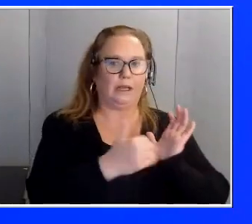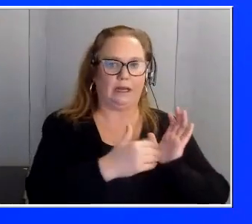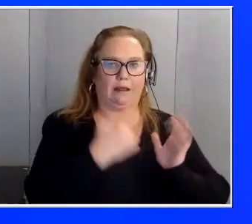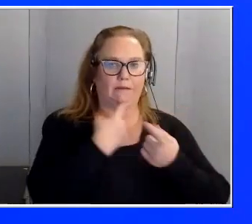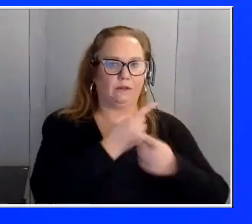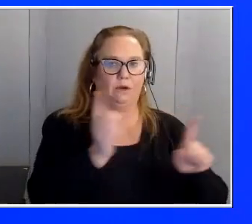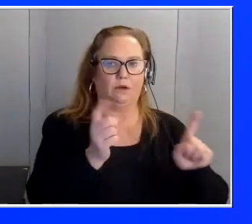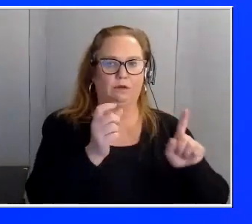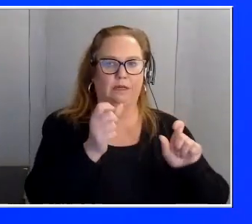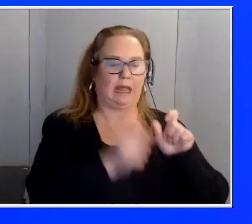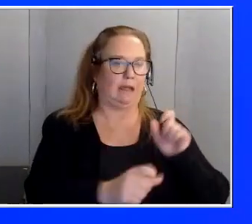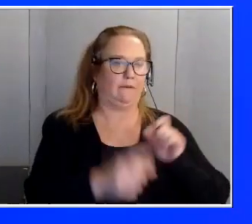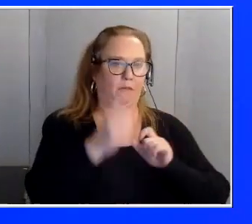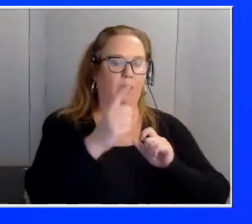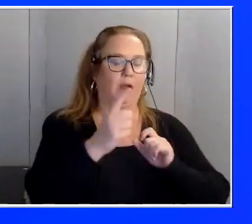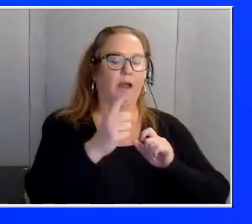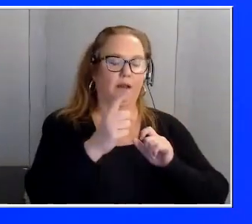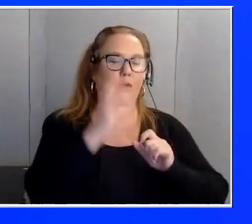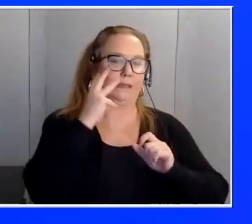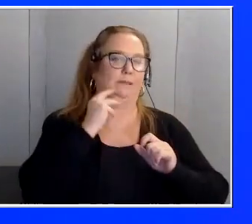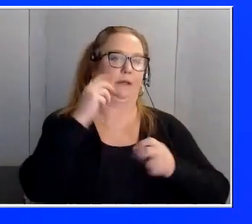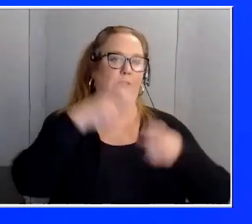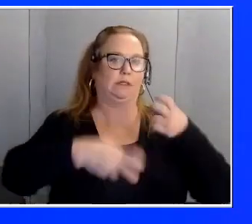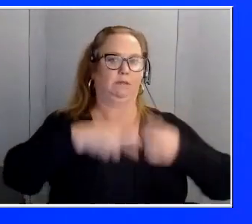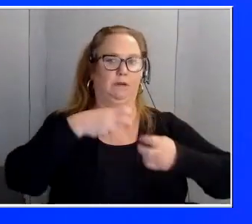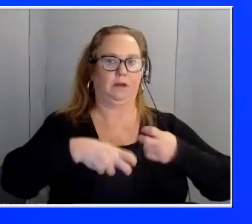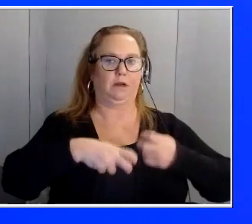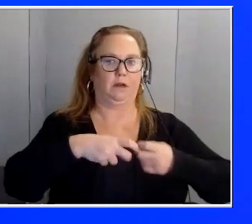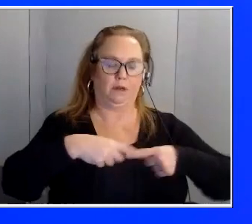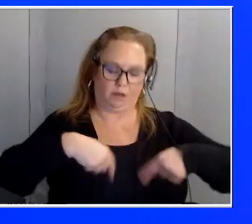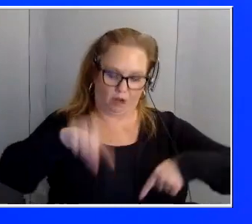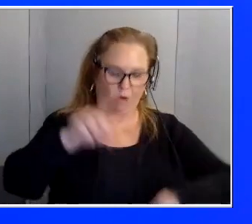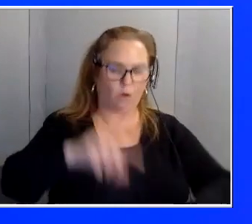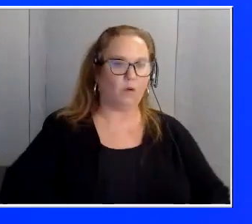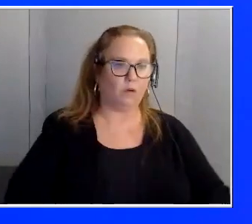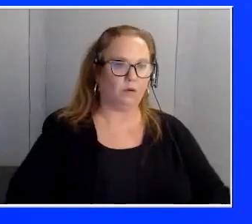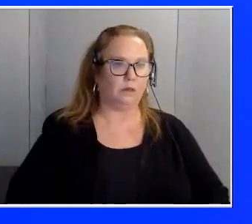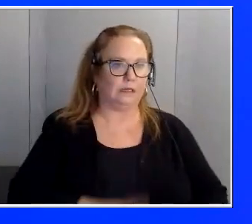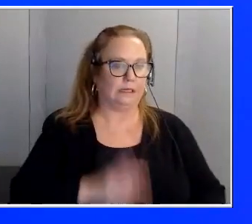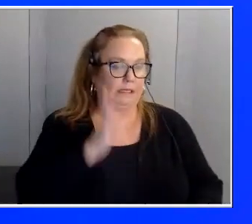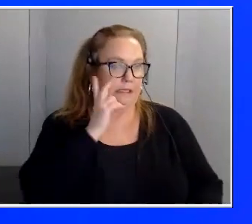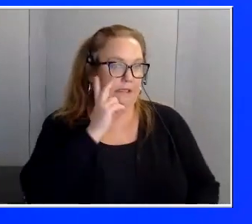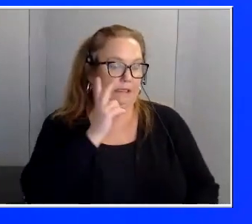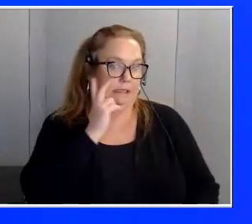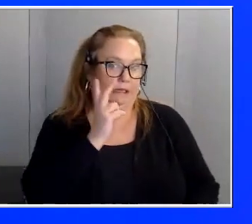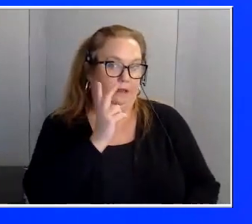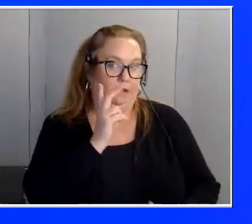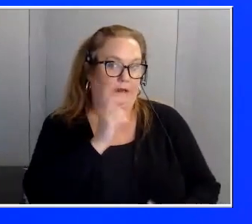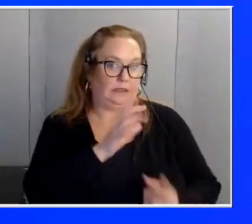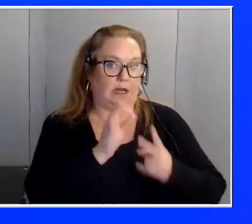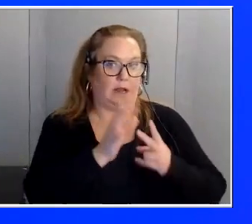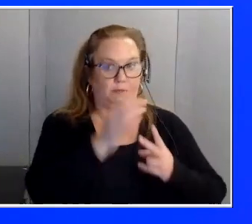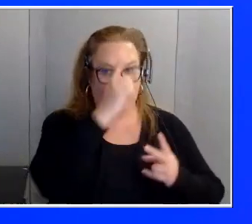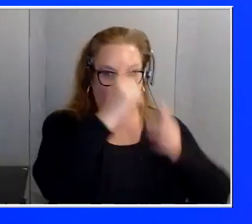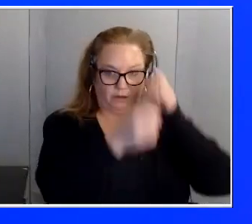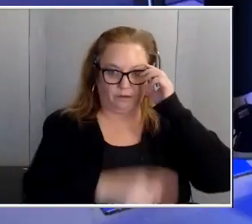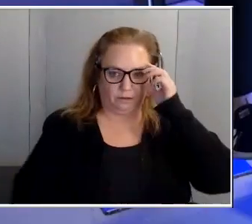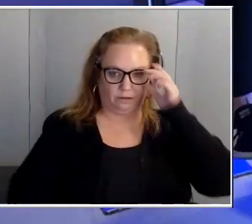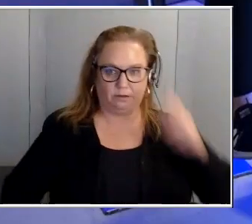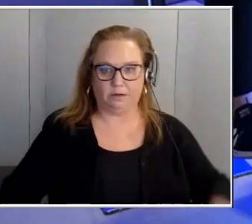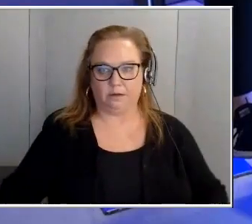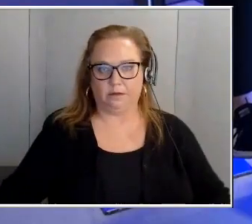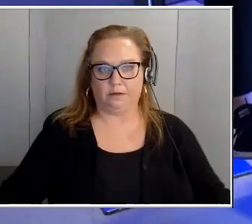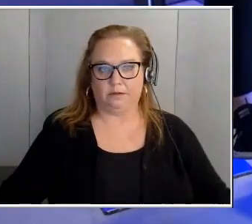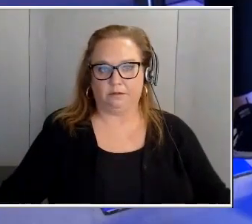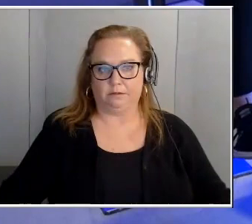I've talked to who has this problem, have it done. See if you're not. See if it's an option. You